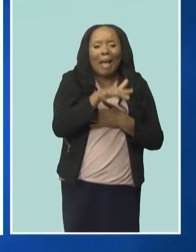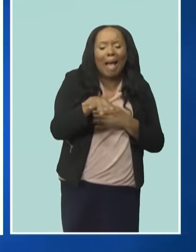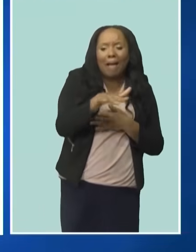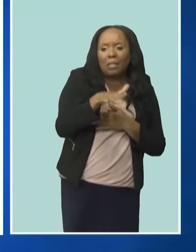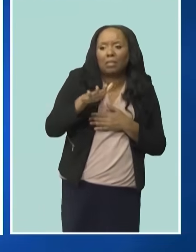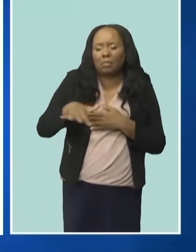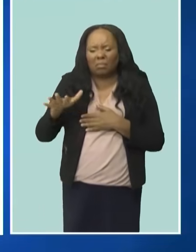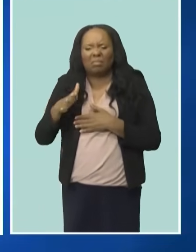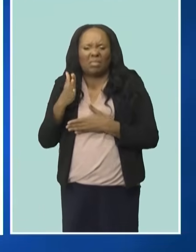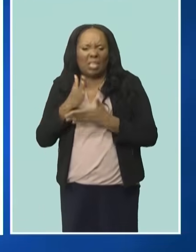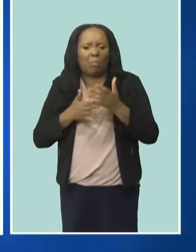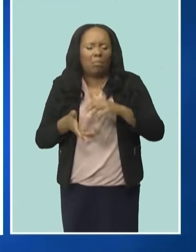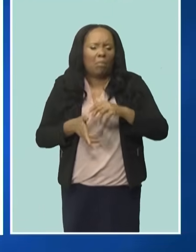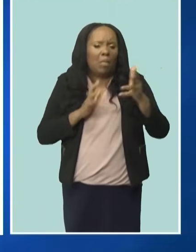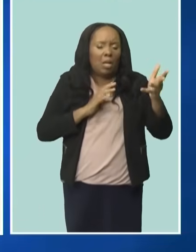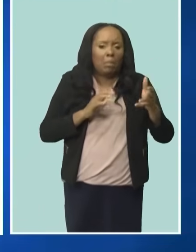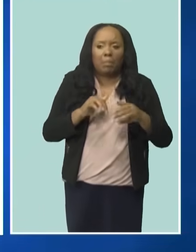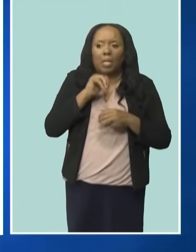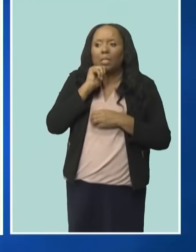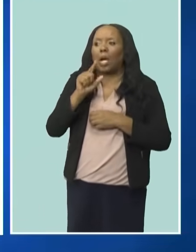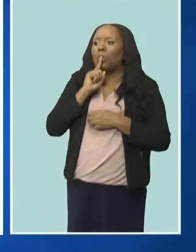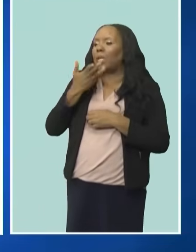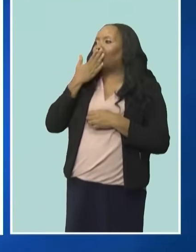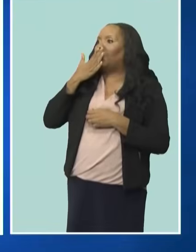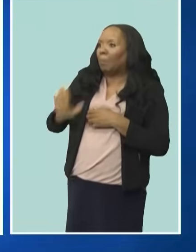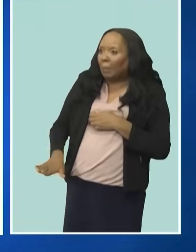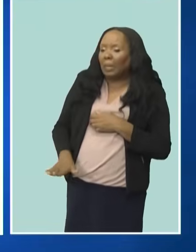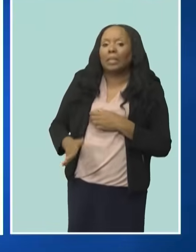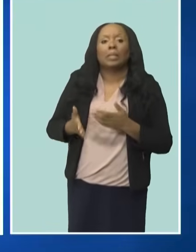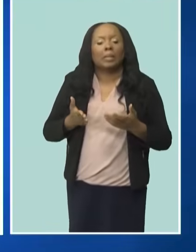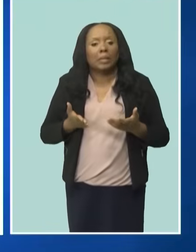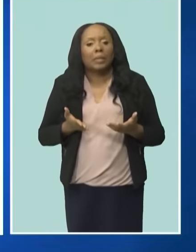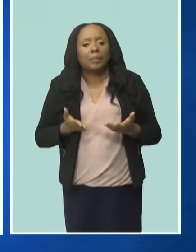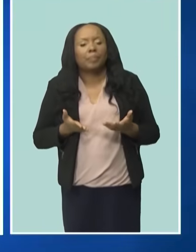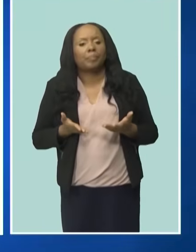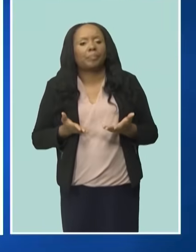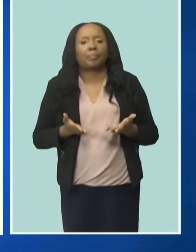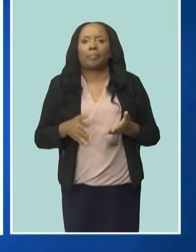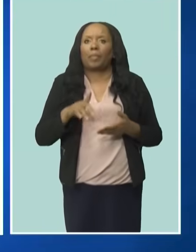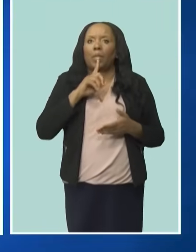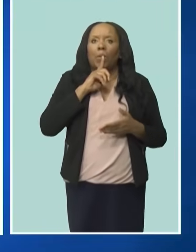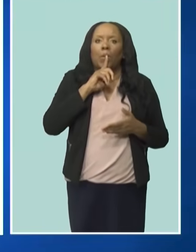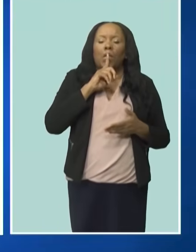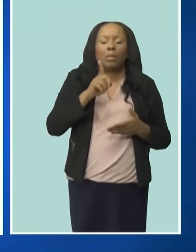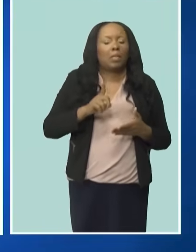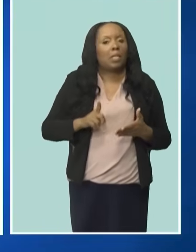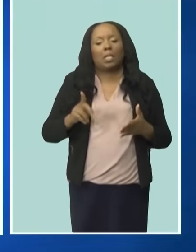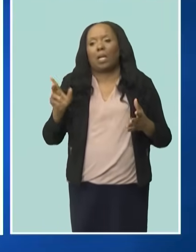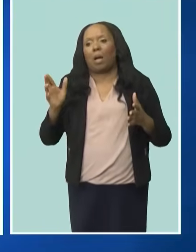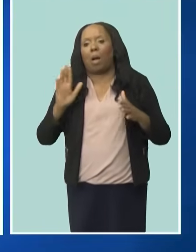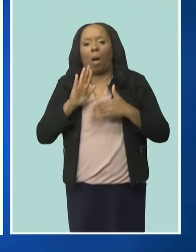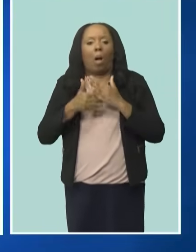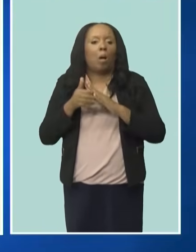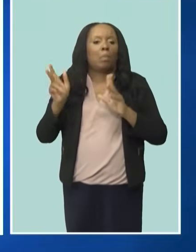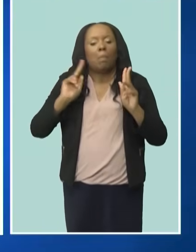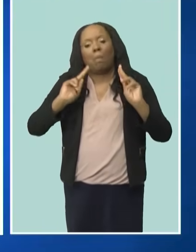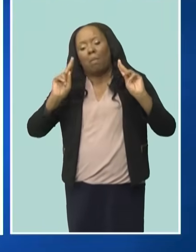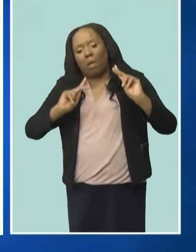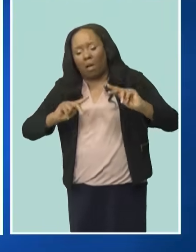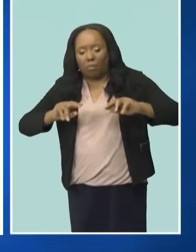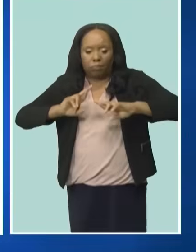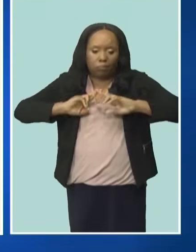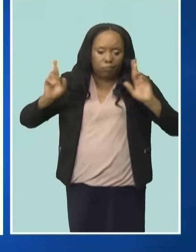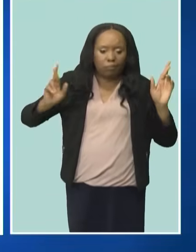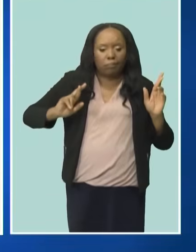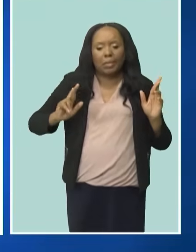badly affected as over in the western areas. So yeah, it has been an all-around cleanup effort, and they've started